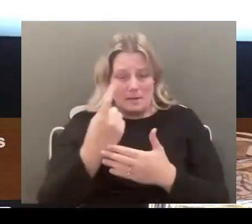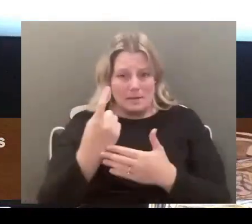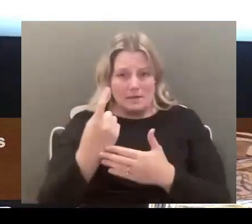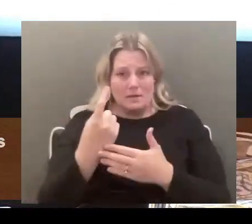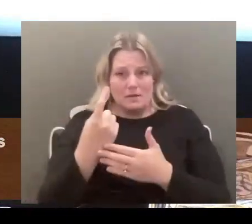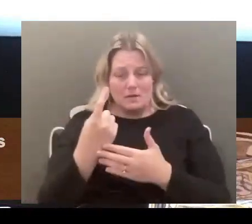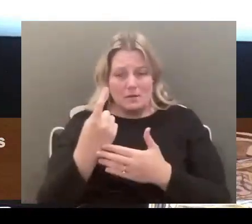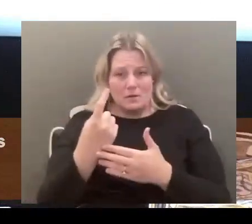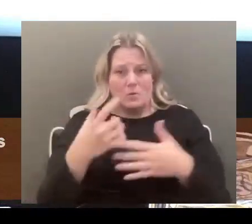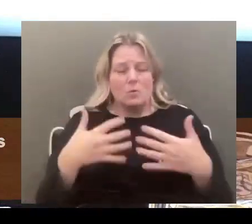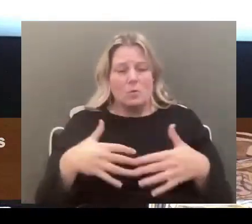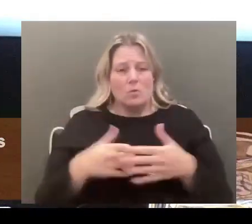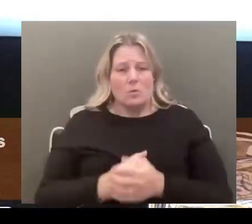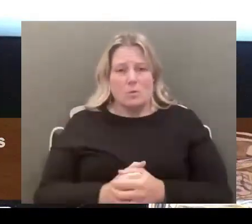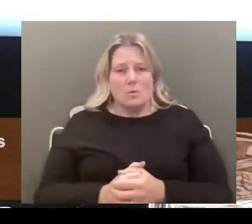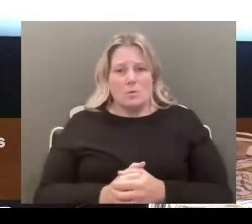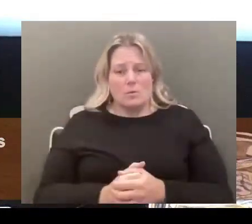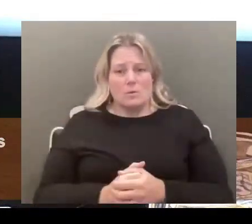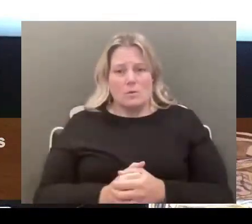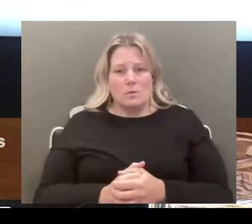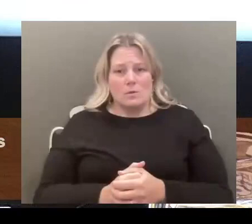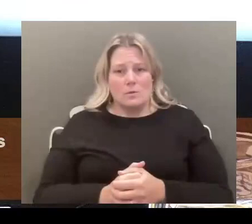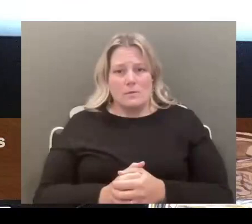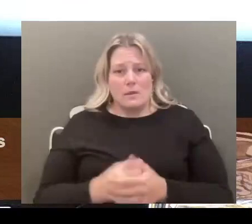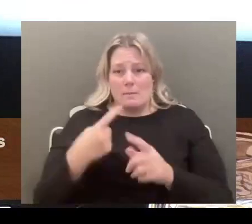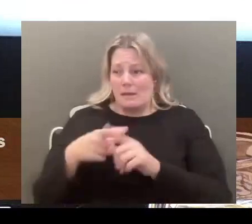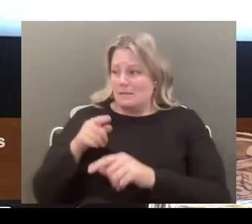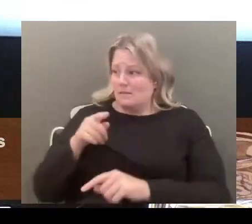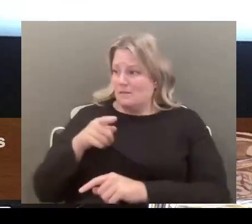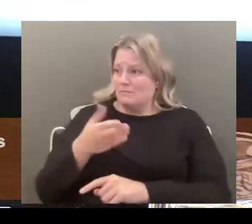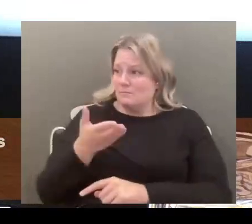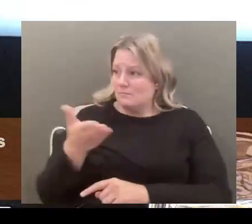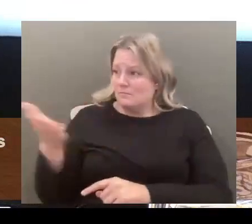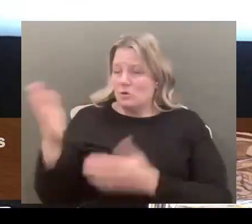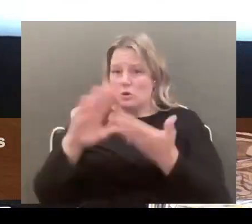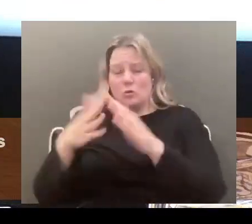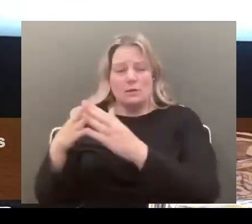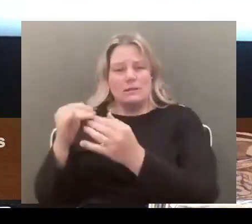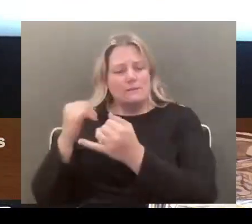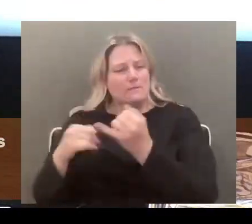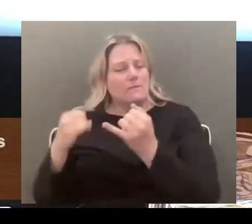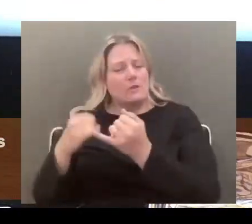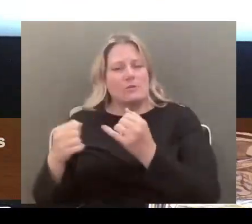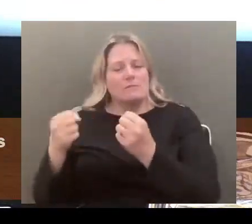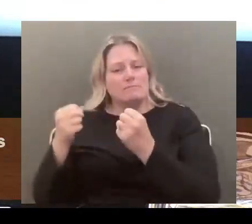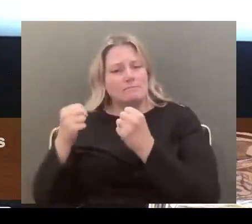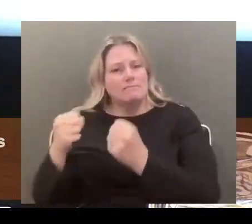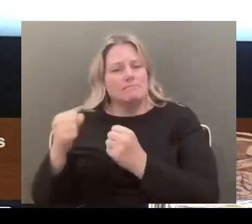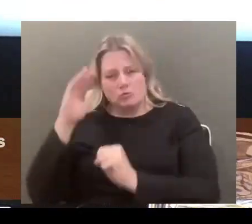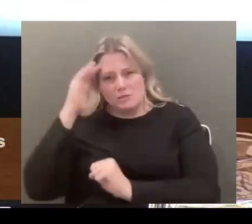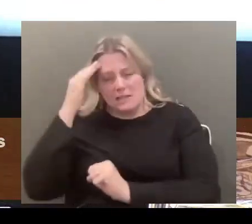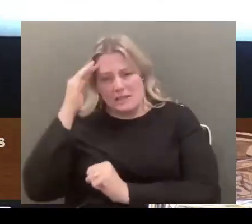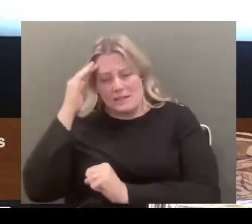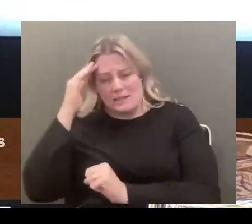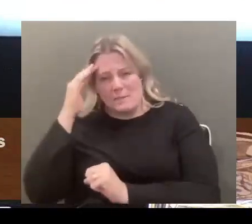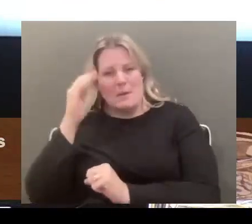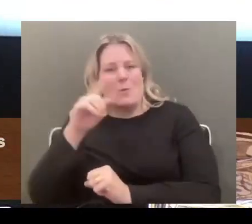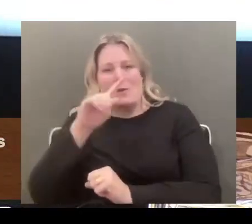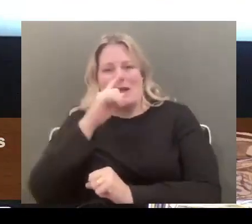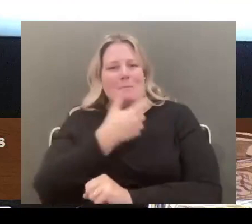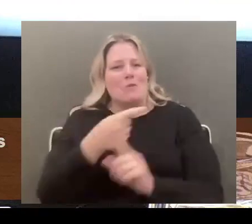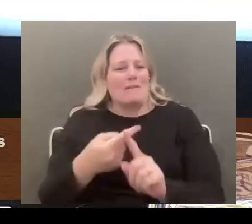resilient community, set of communities, we can't really be proud at all